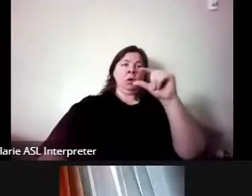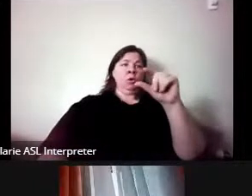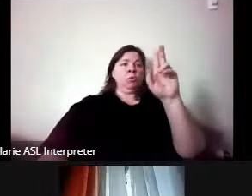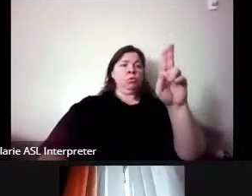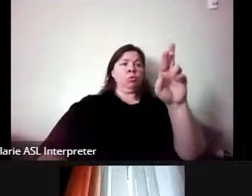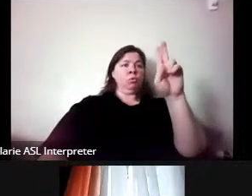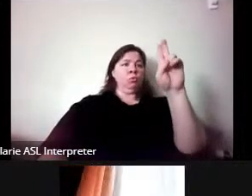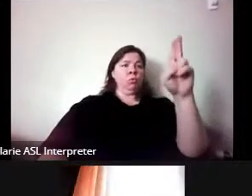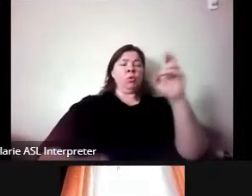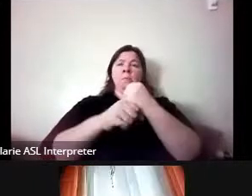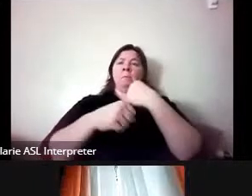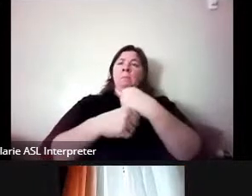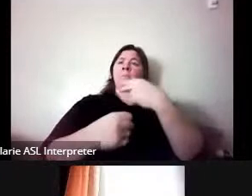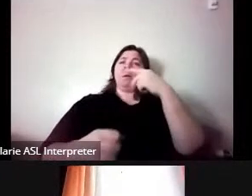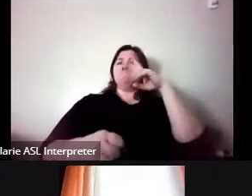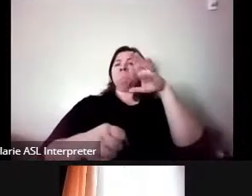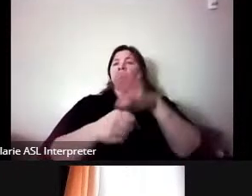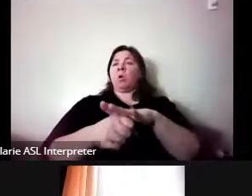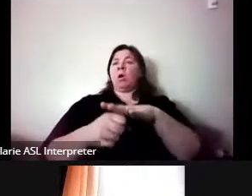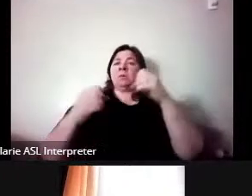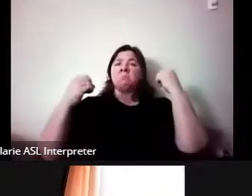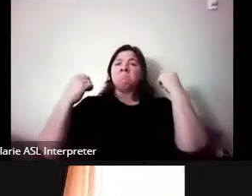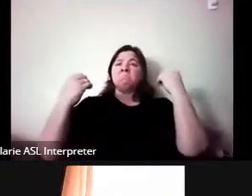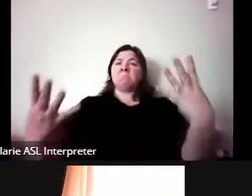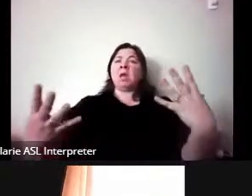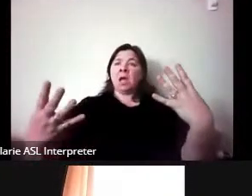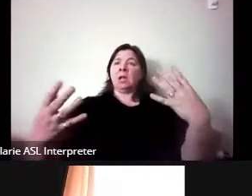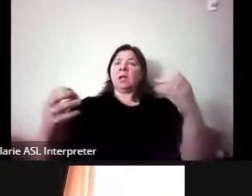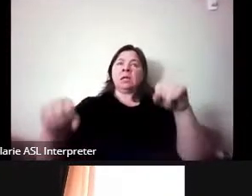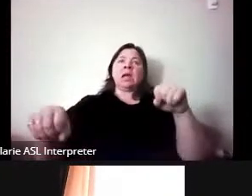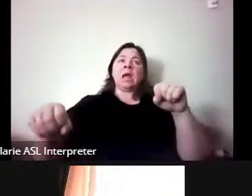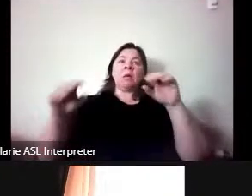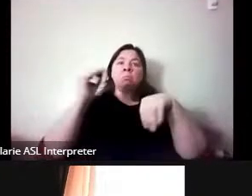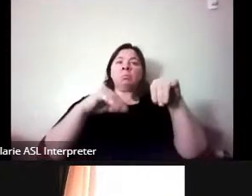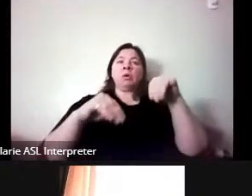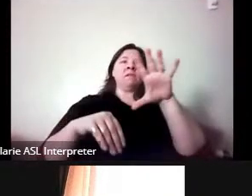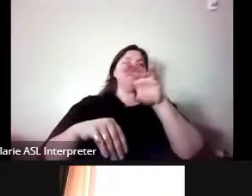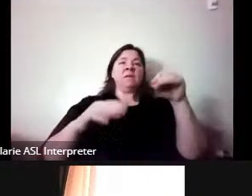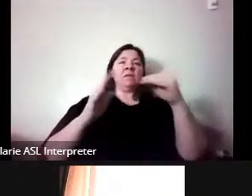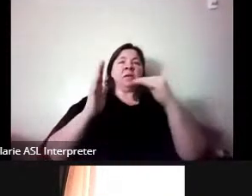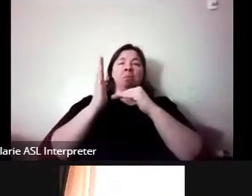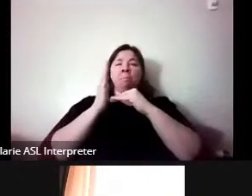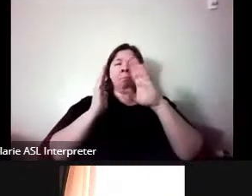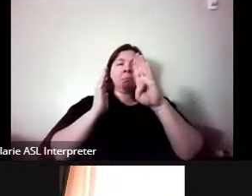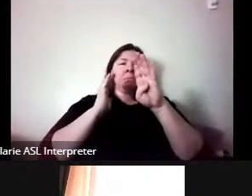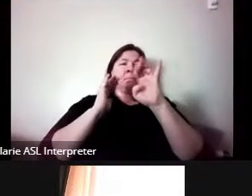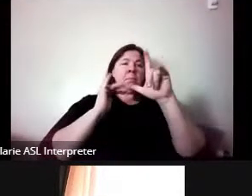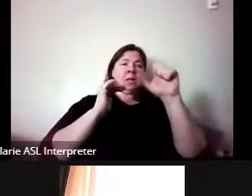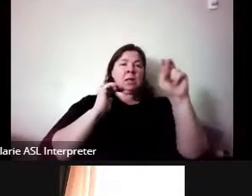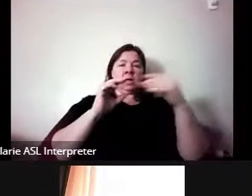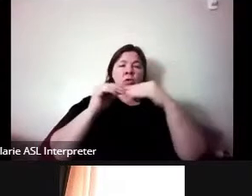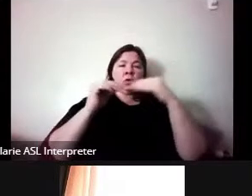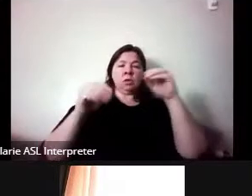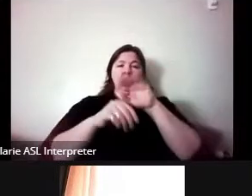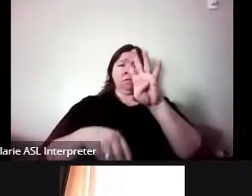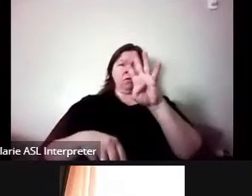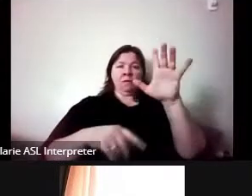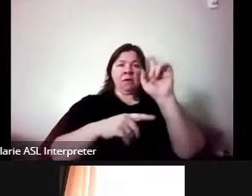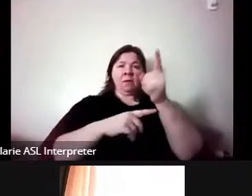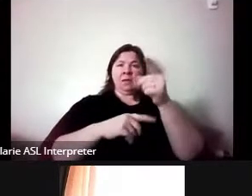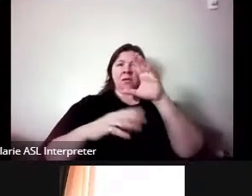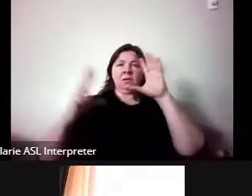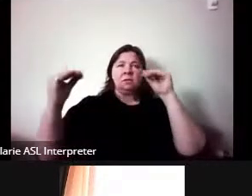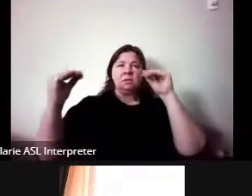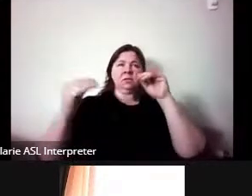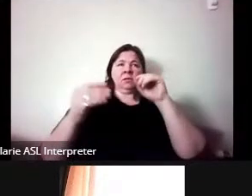promises that they can put together a $50 billion in for 45-minute stock. It's